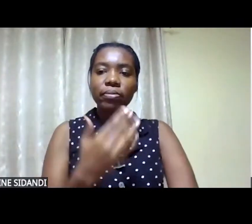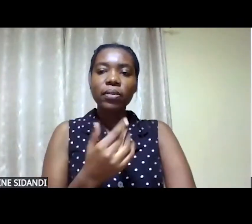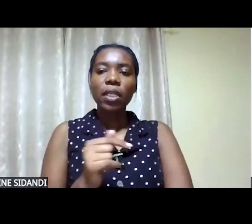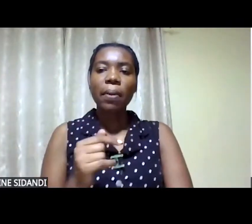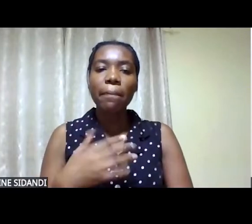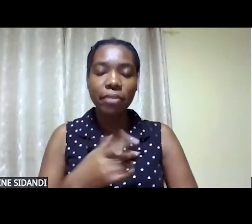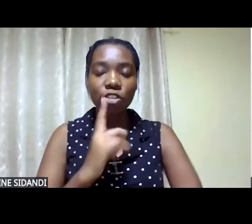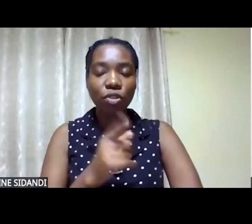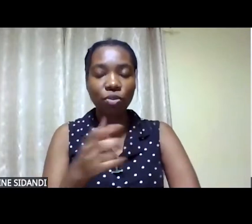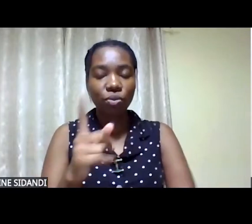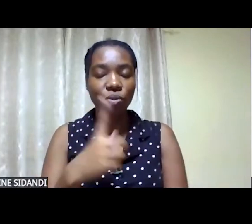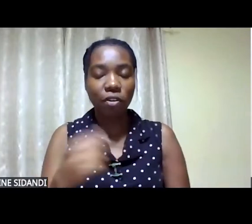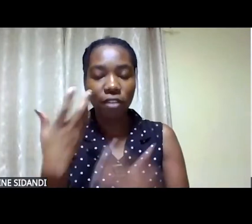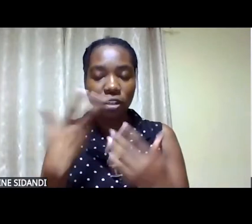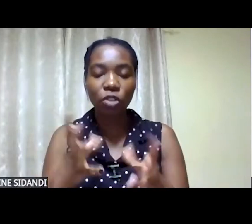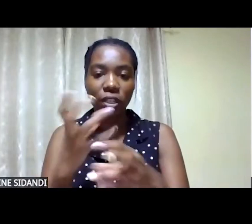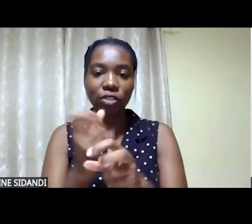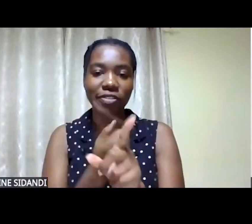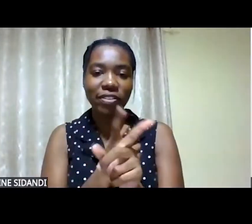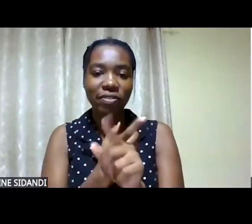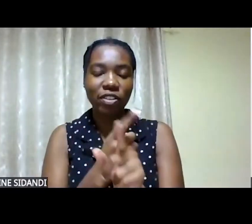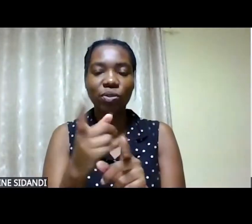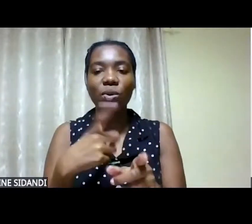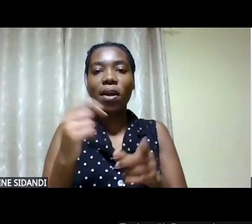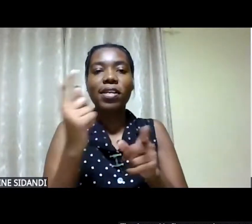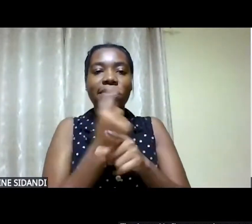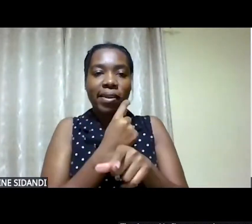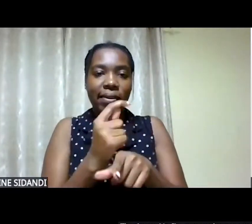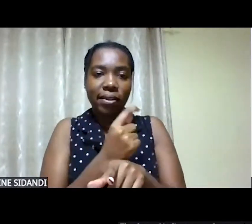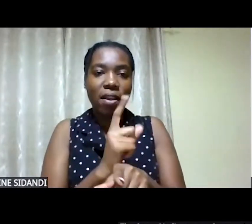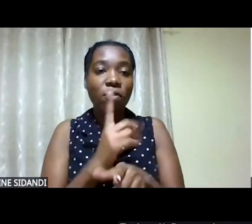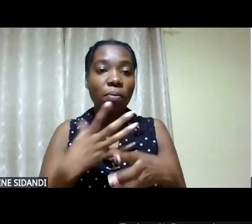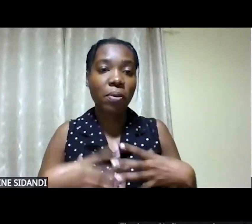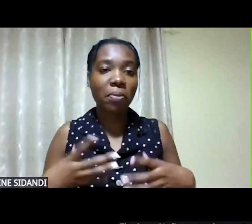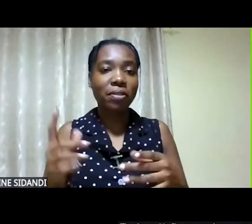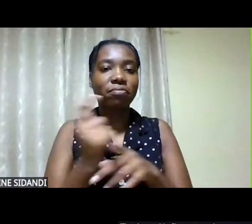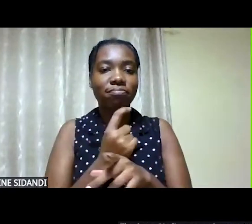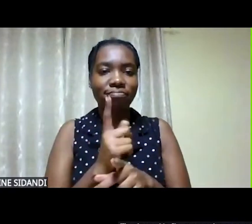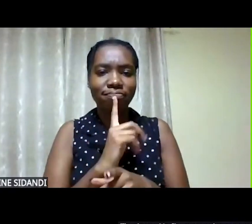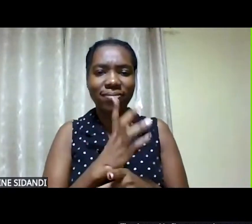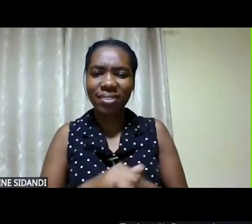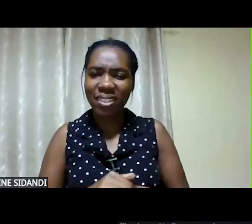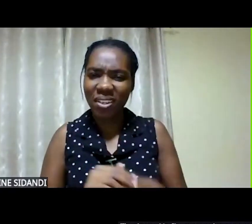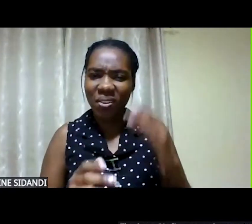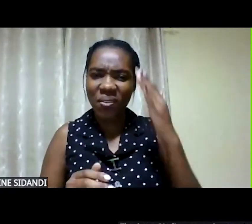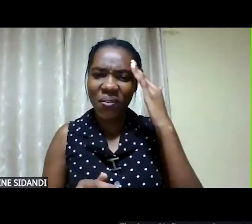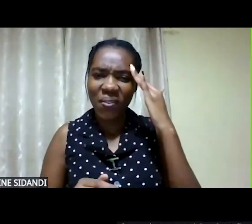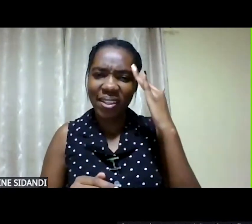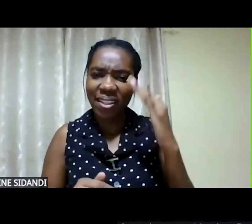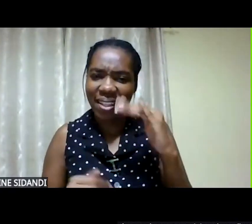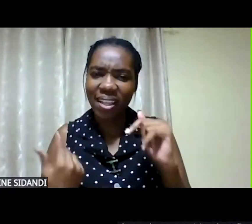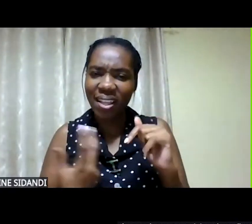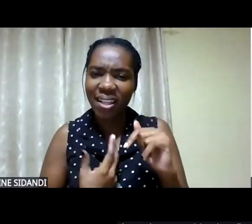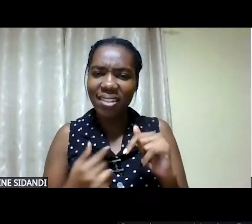train, and on the side, the people you are training, they tell you, oh, you know what? the person who is interfering with the strategy is the